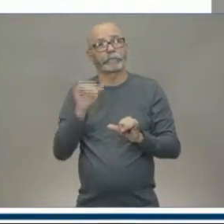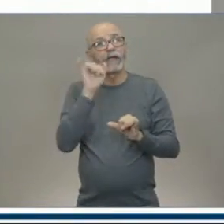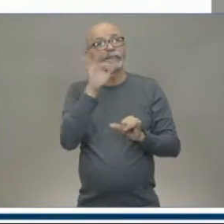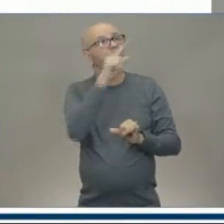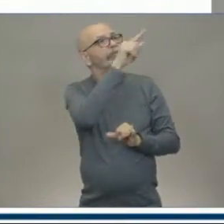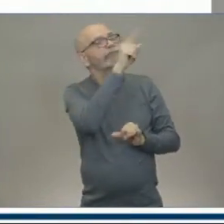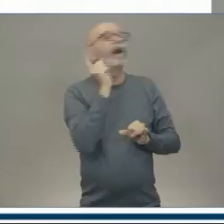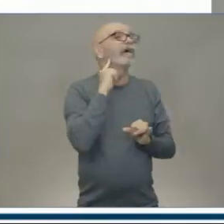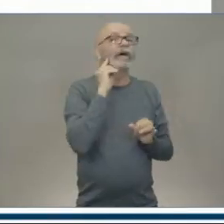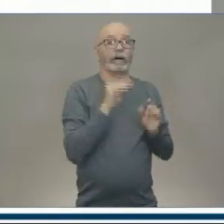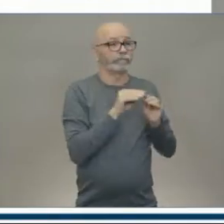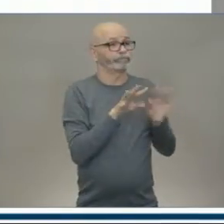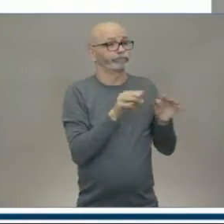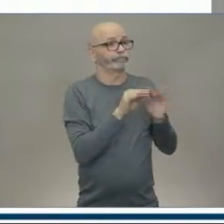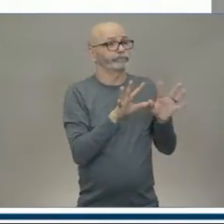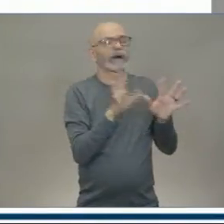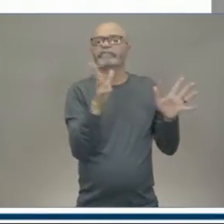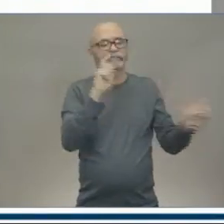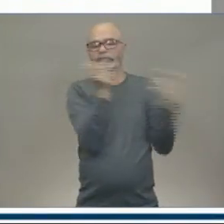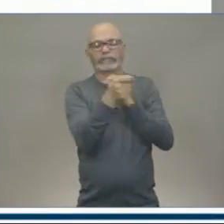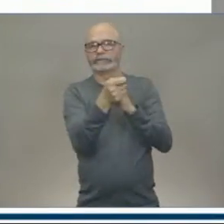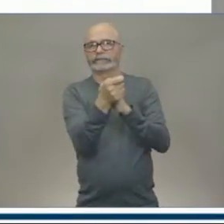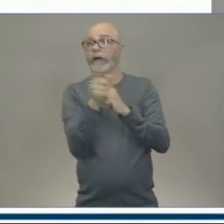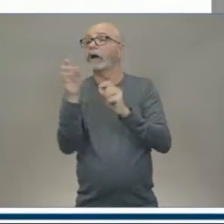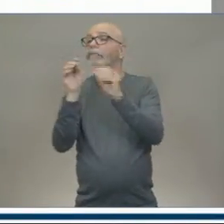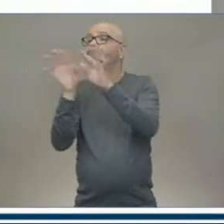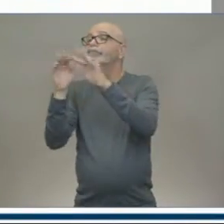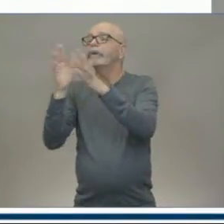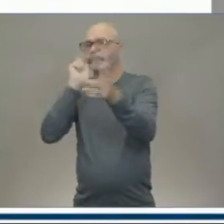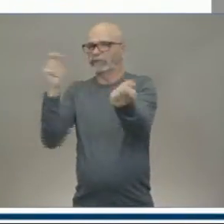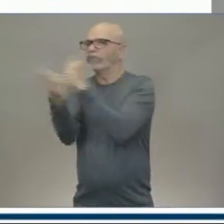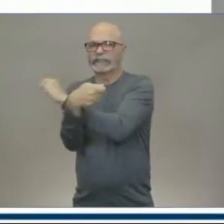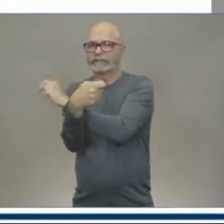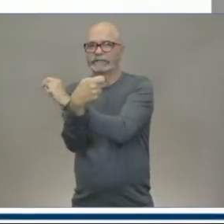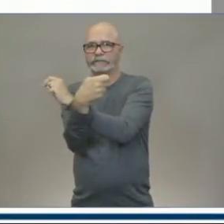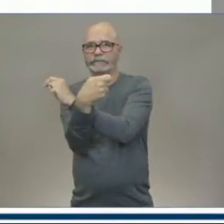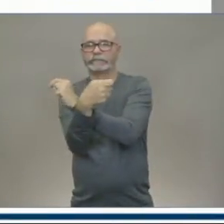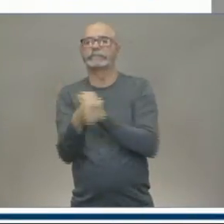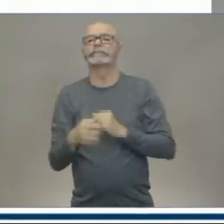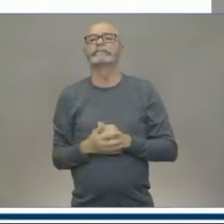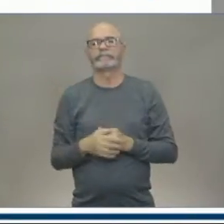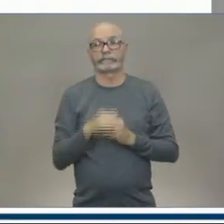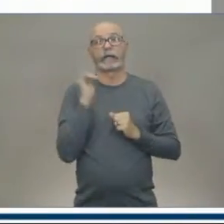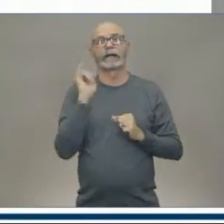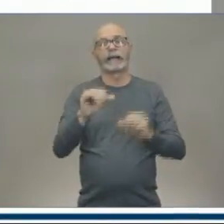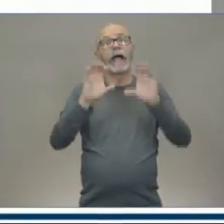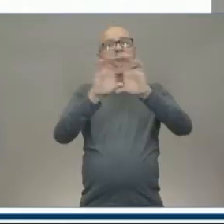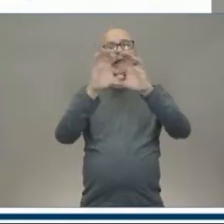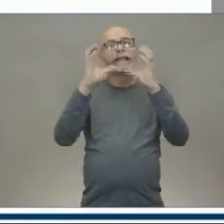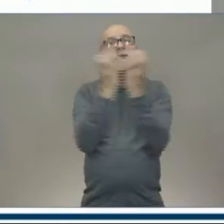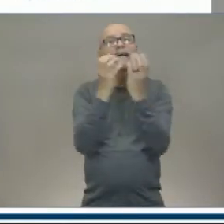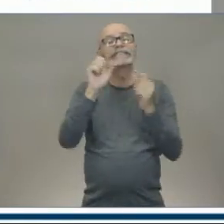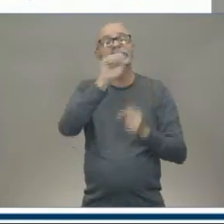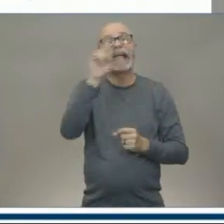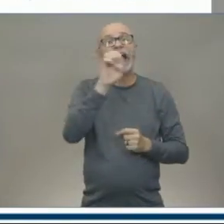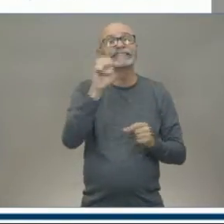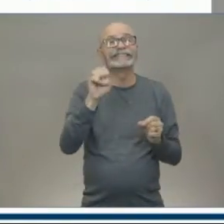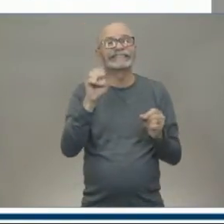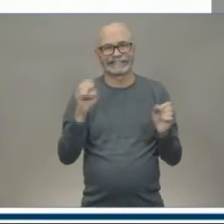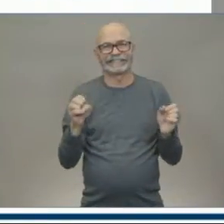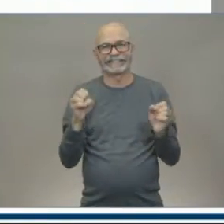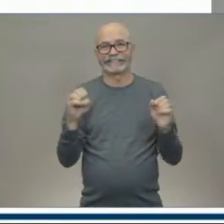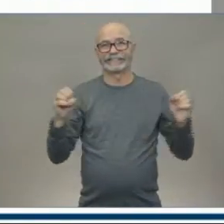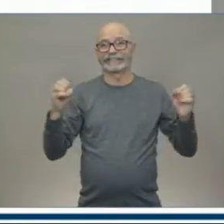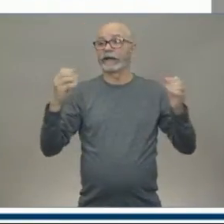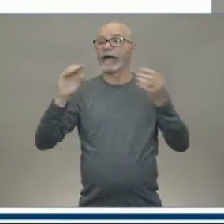hesitate to do so if needed. We are not putting a limit on class size in schools. We're not lowering the number of children who are